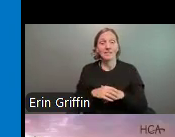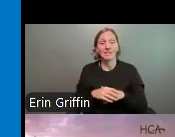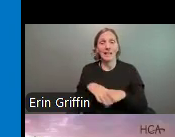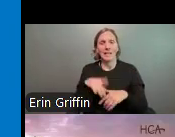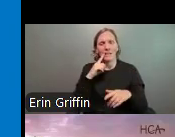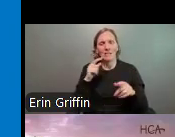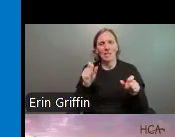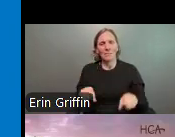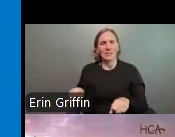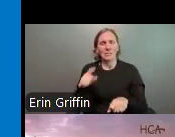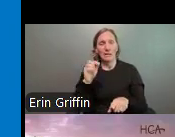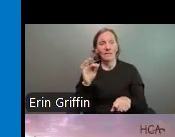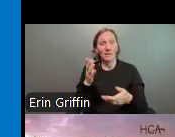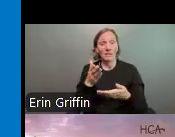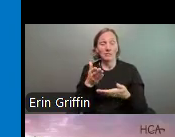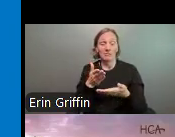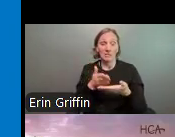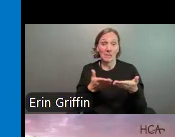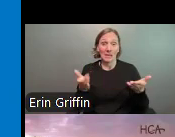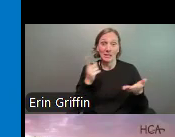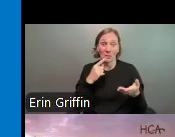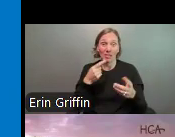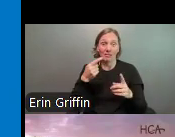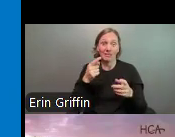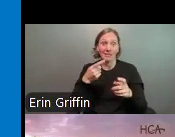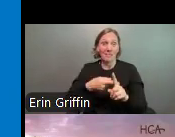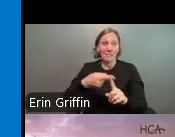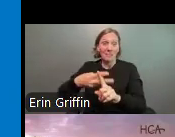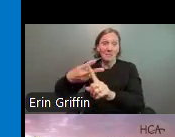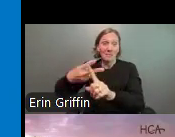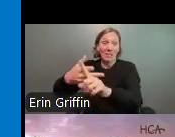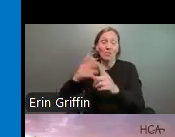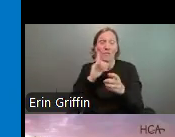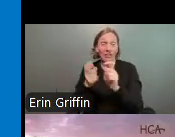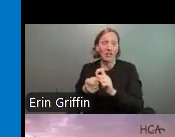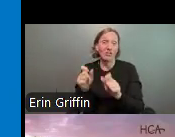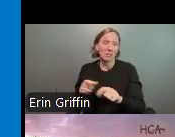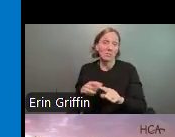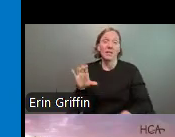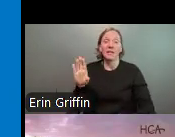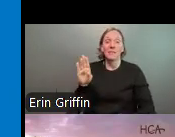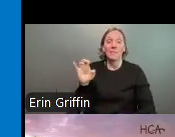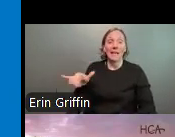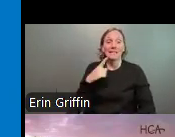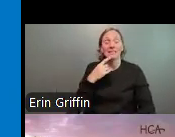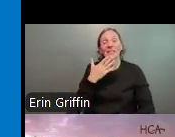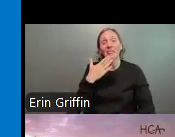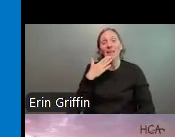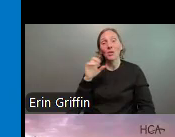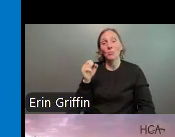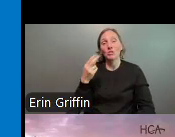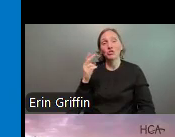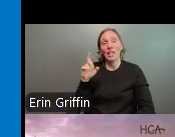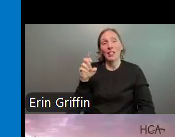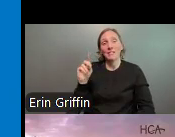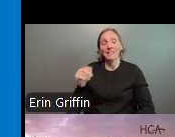change in the coming months, but this is what we're doing at this point. Thank you, Sheldon. I appreciate that. Thank you for answering